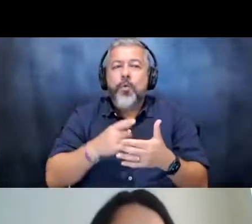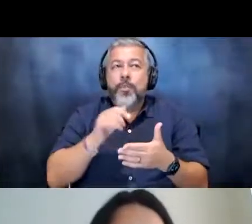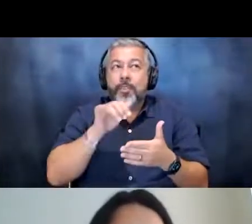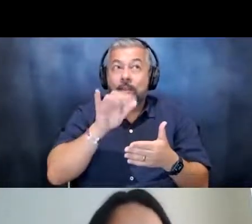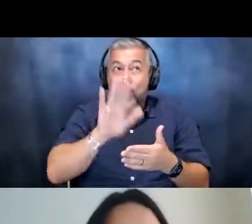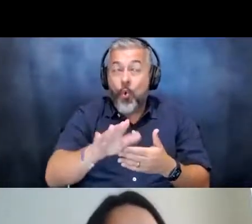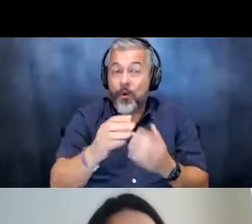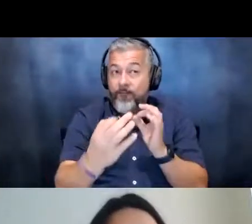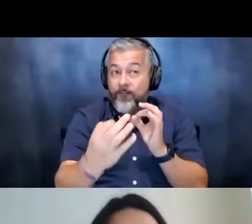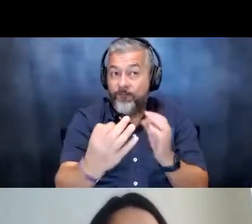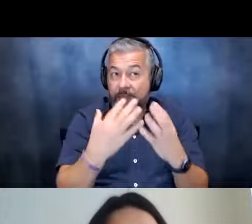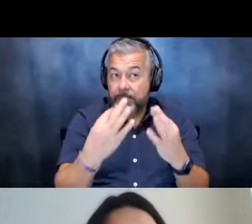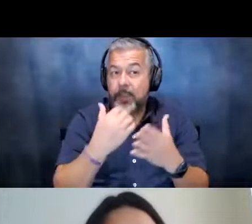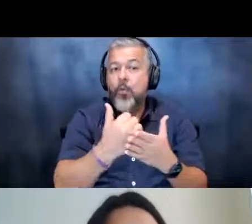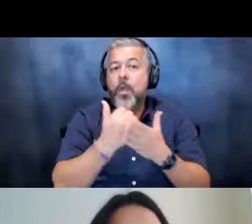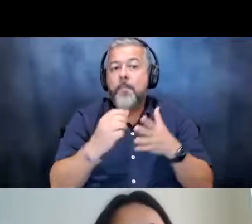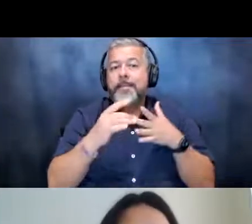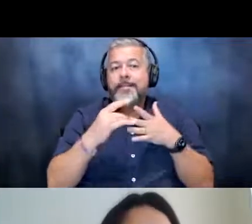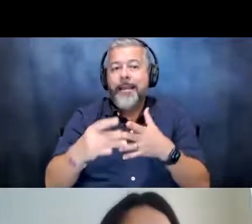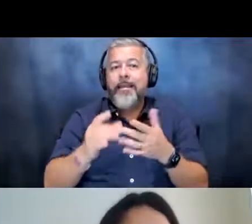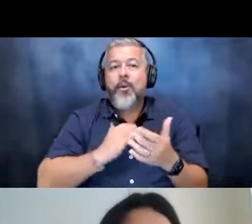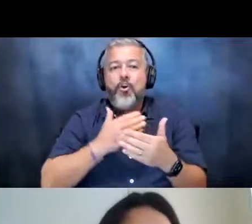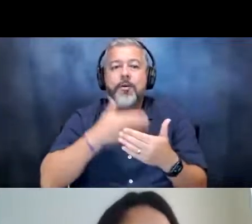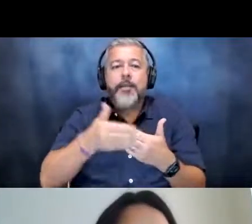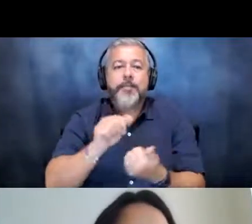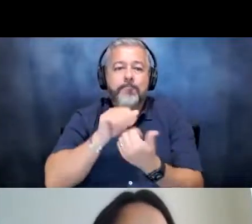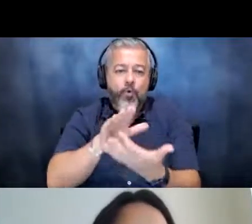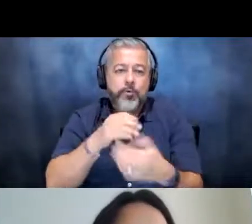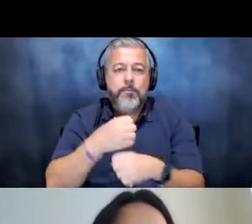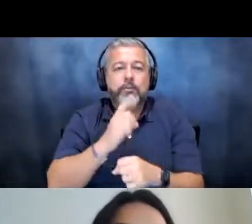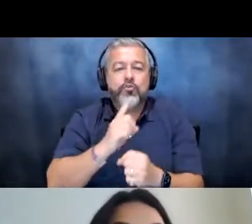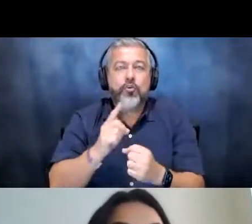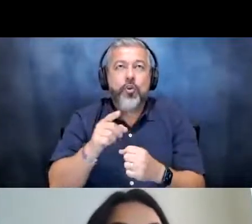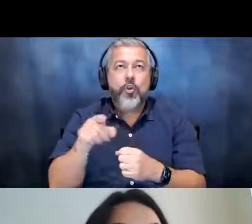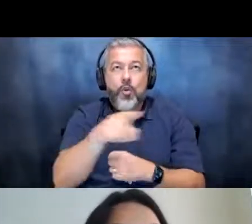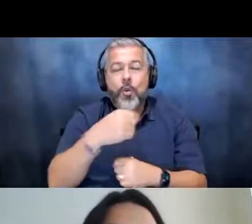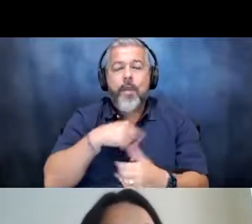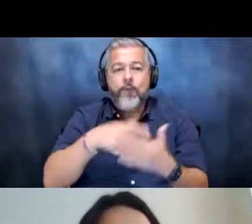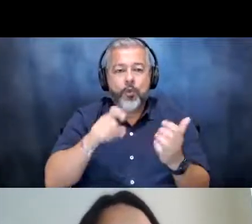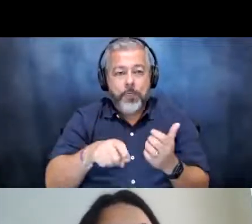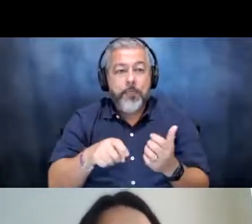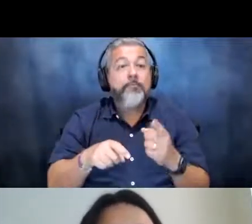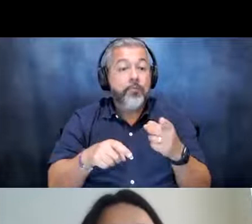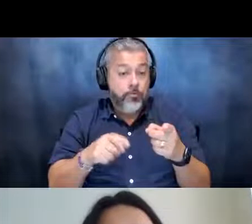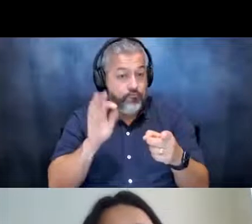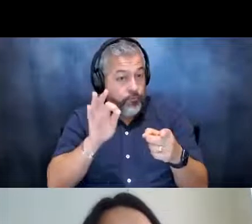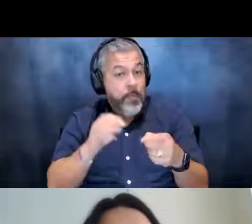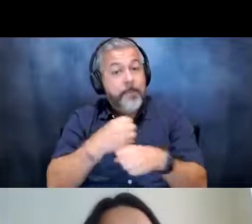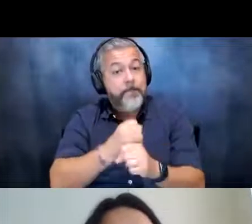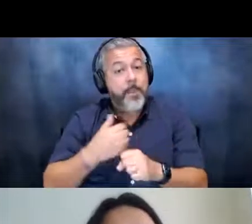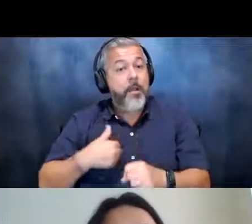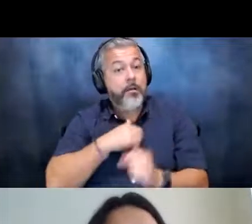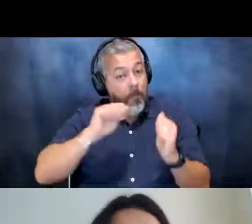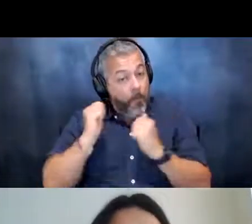best approach, and how do we best work with you that you have what you need? So making us all more efficient, communicate